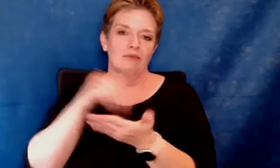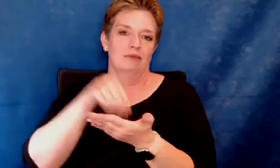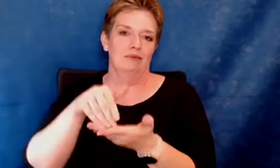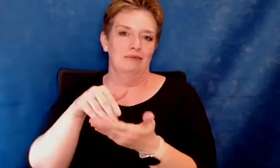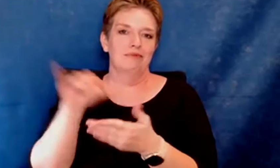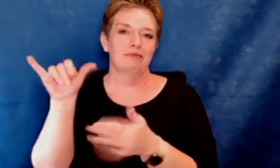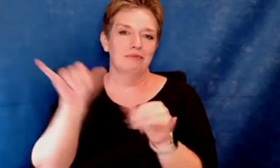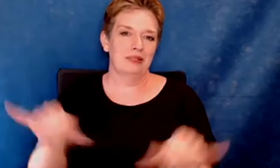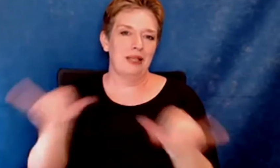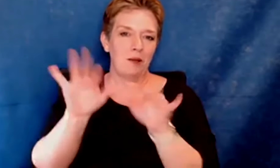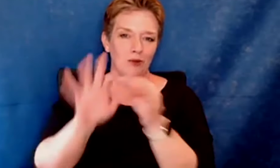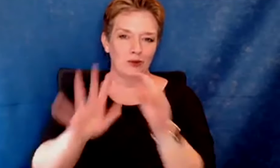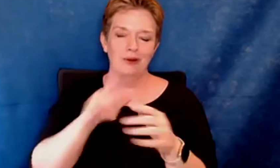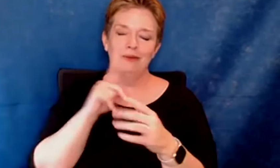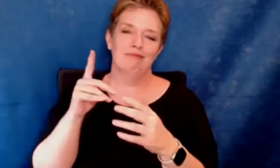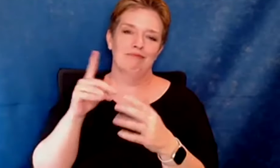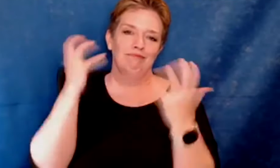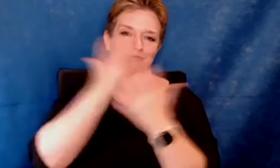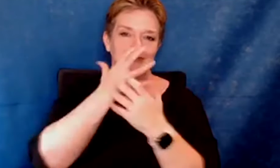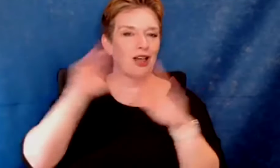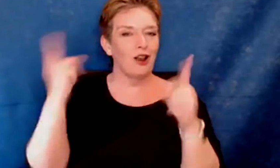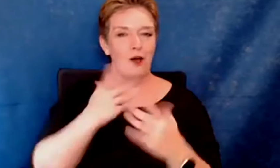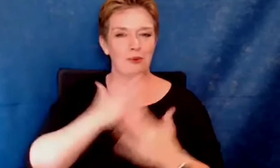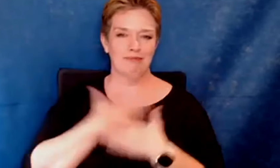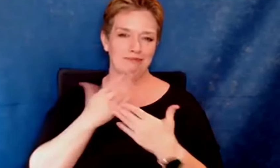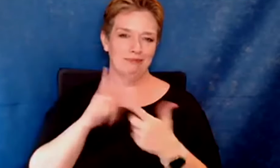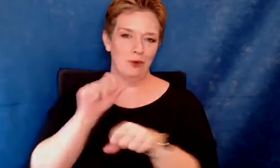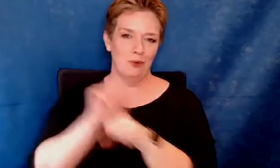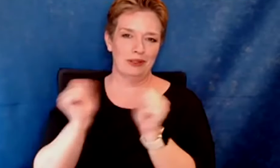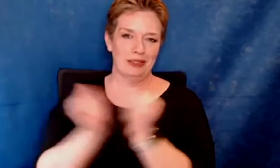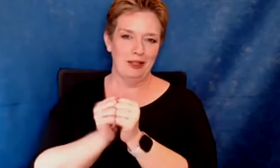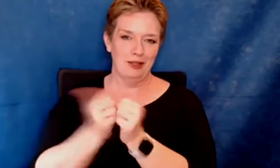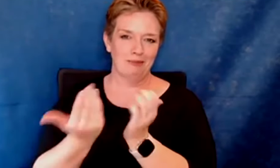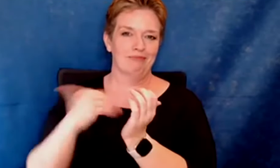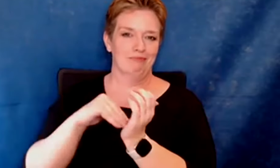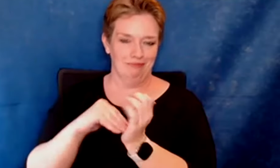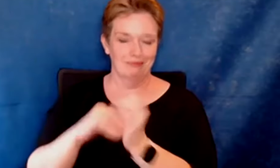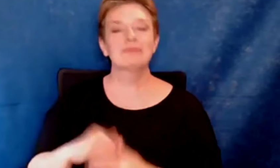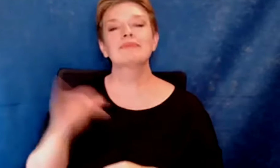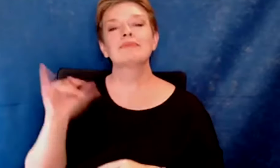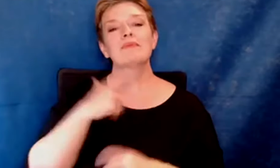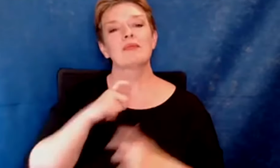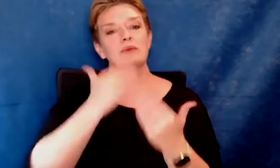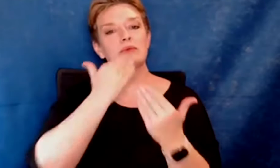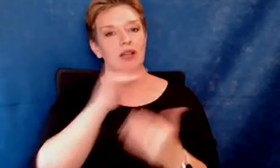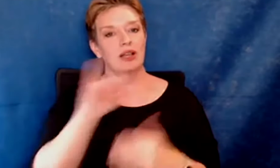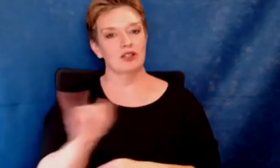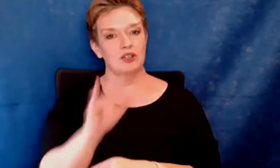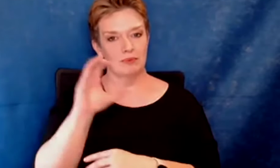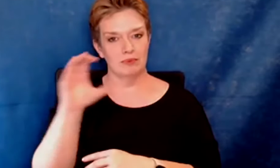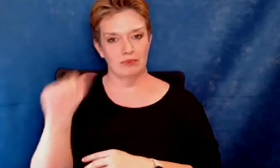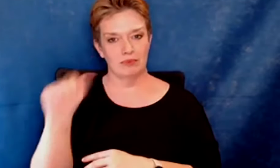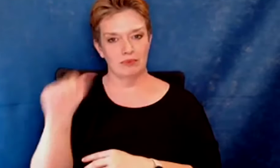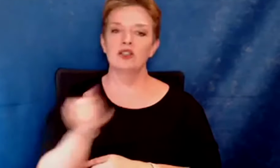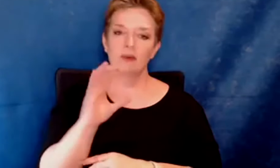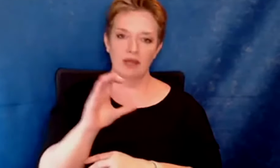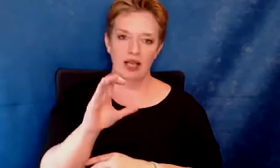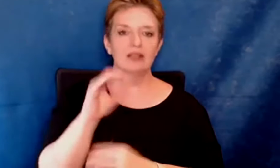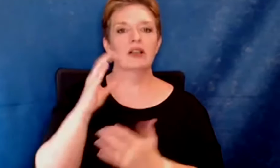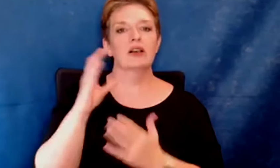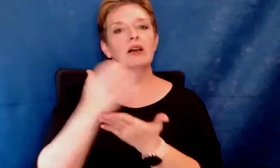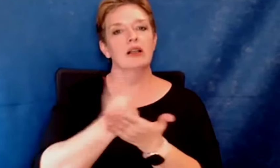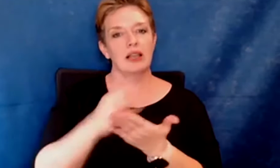It's always a pleasure to work with her again. I also want to thank the James Castle Collection and Archive and the Smithsonian American